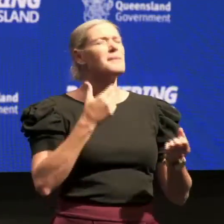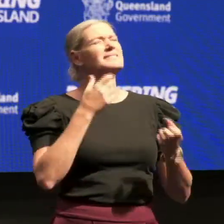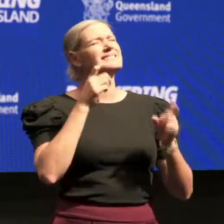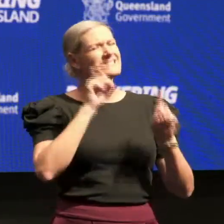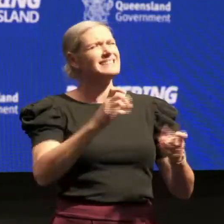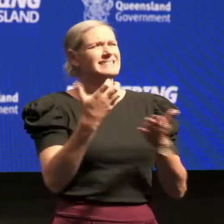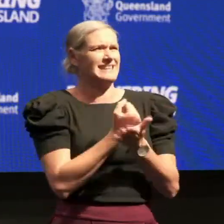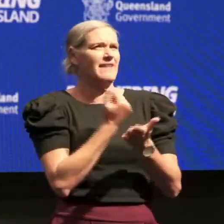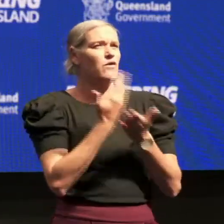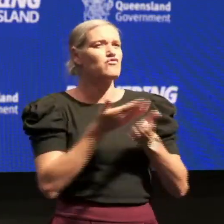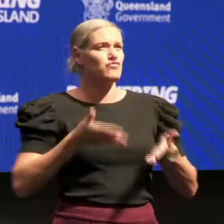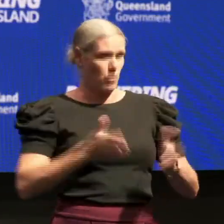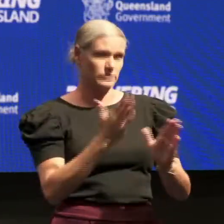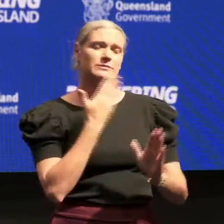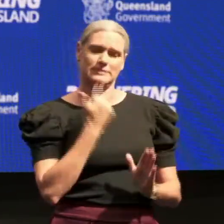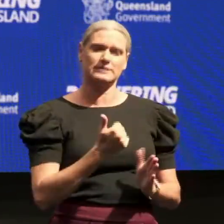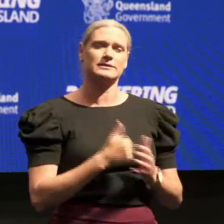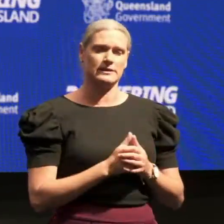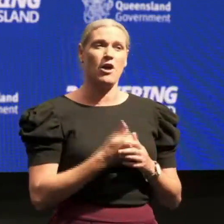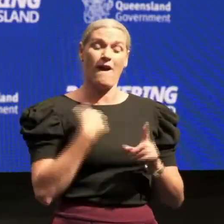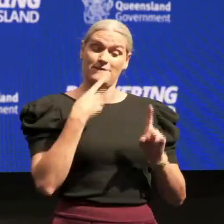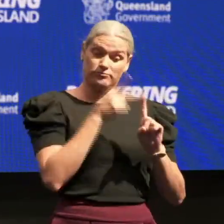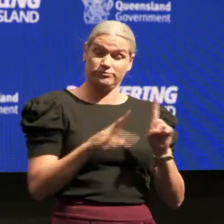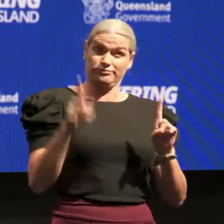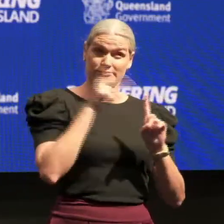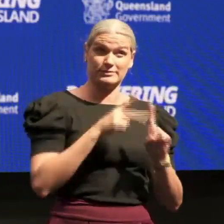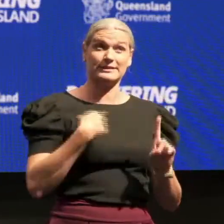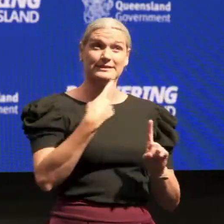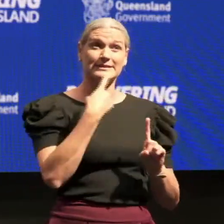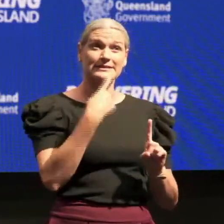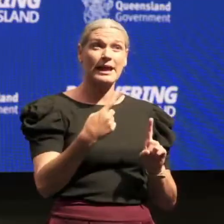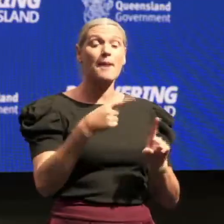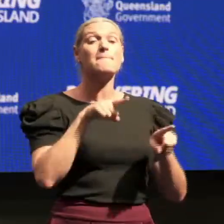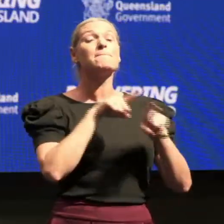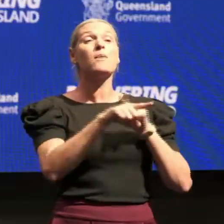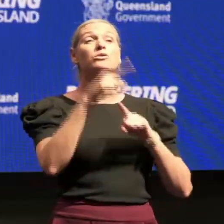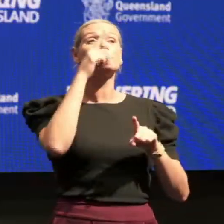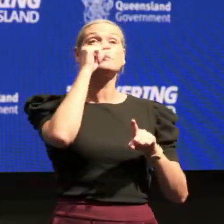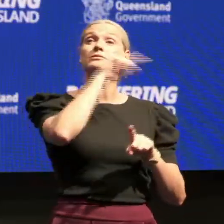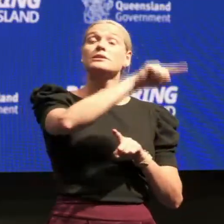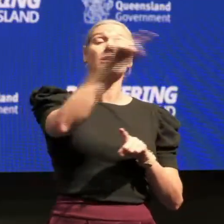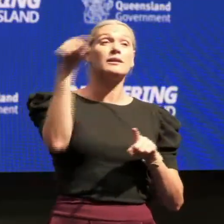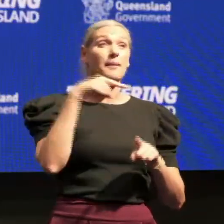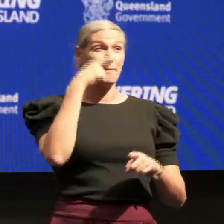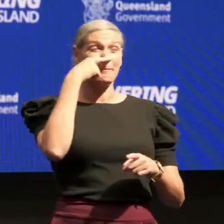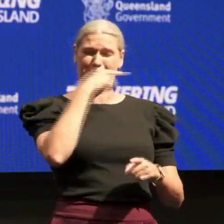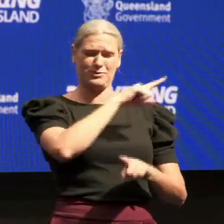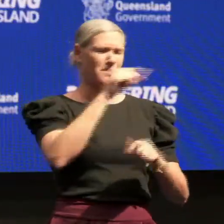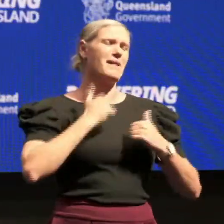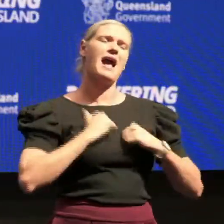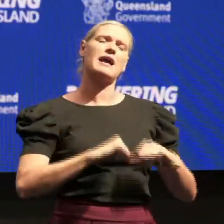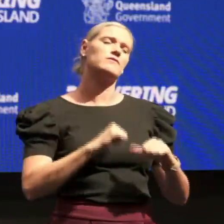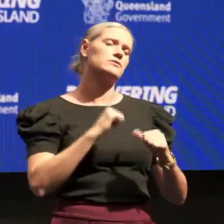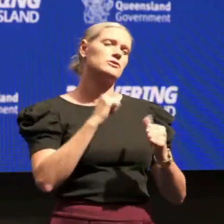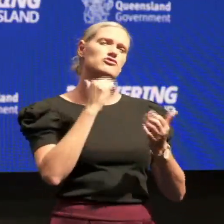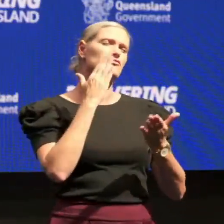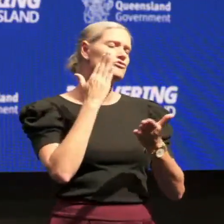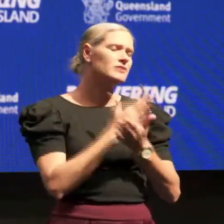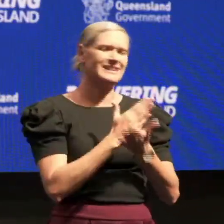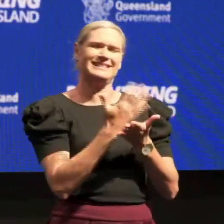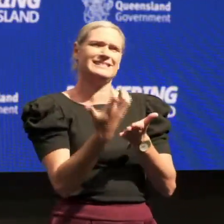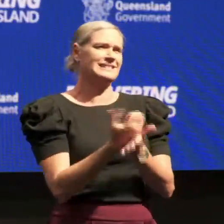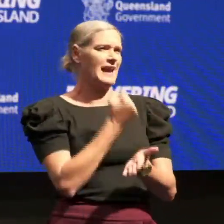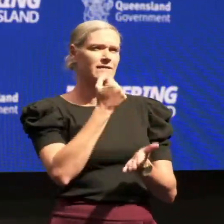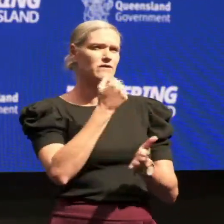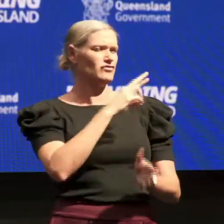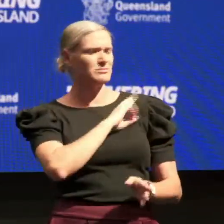on the roads. And as I have repeatedly said, the vast majority of people have conducted themselves in a really safe